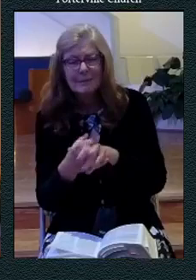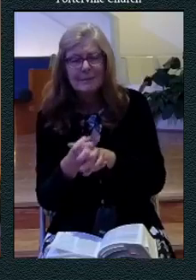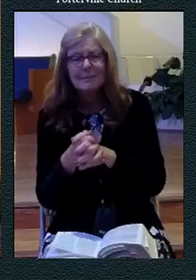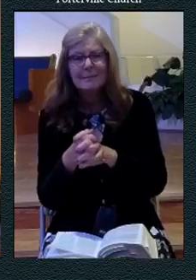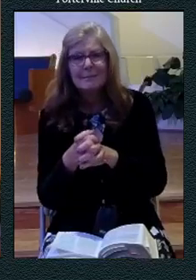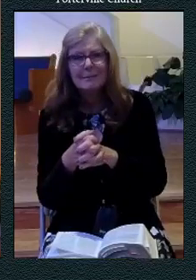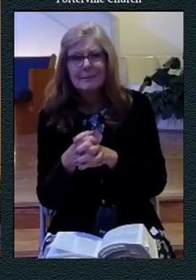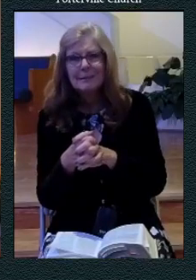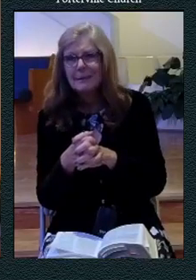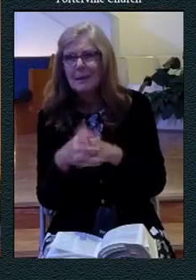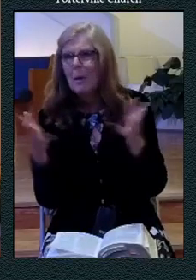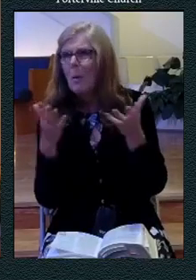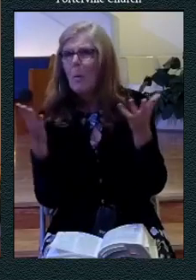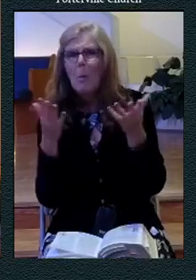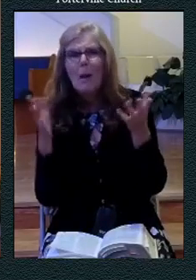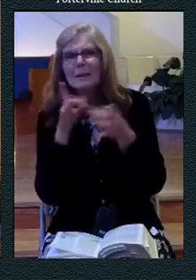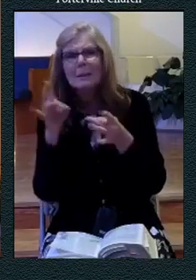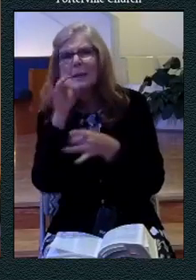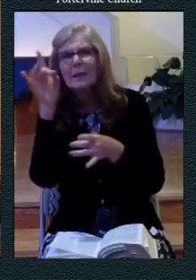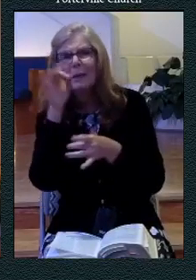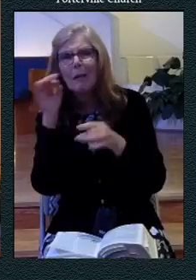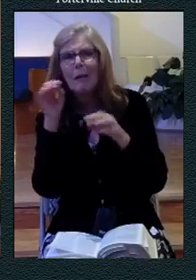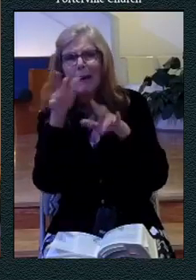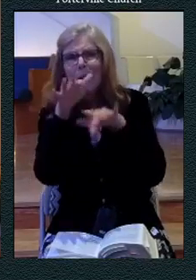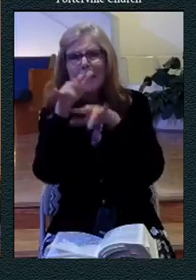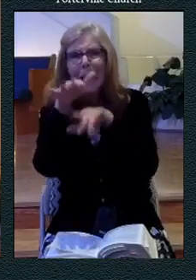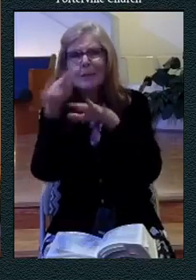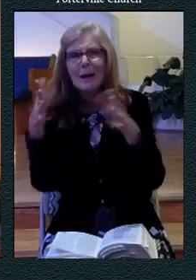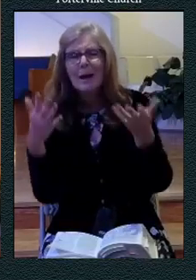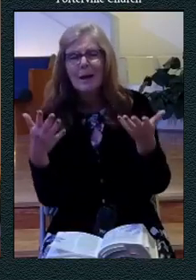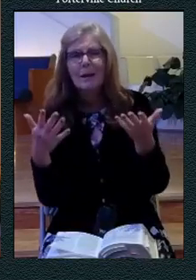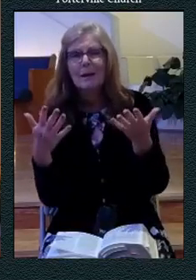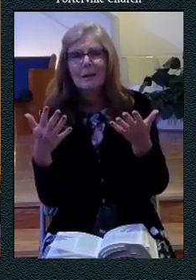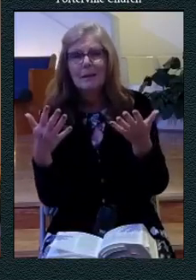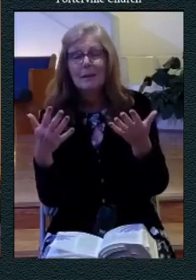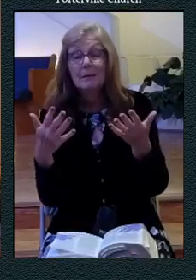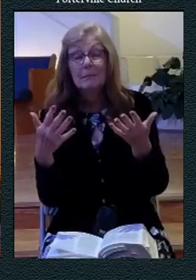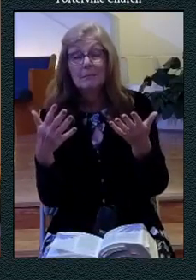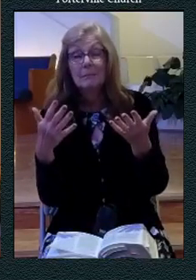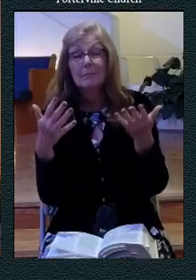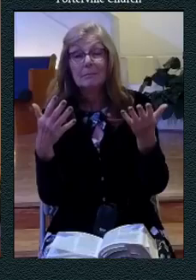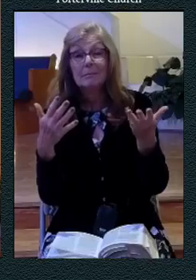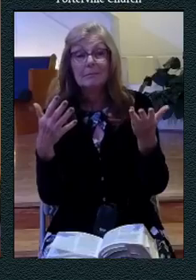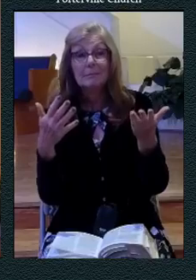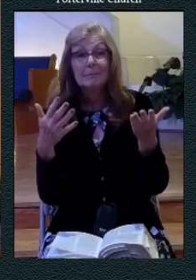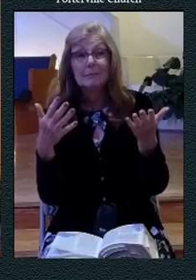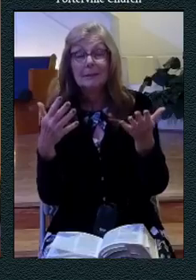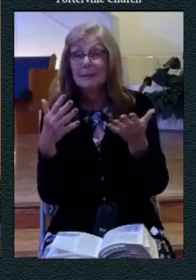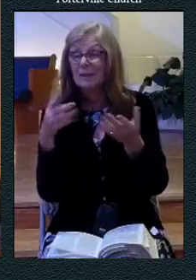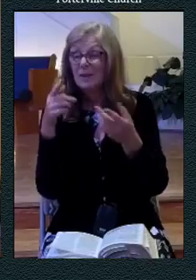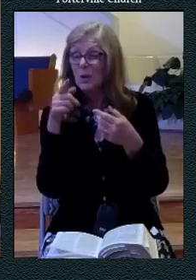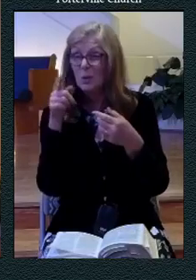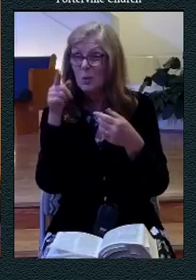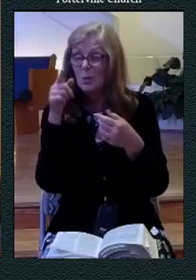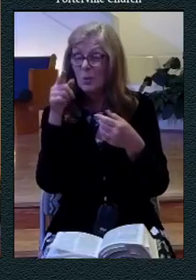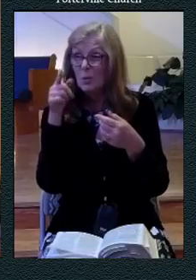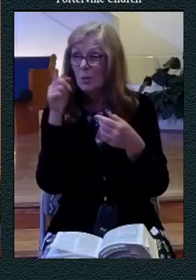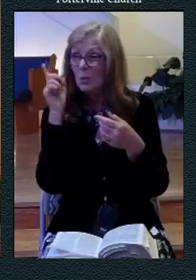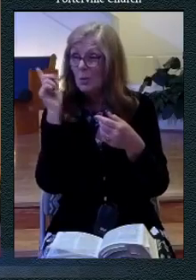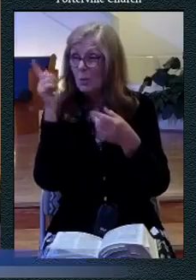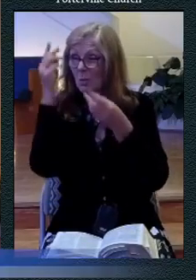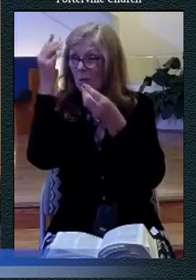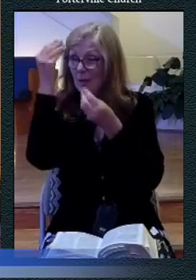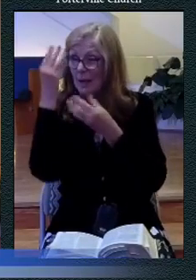What kind of spiritual abracadabra? That one, you know, what you're telling me is that one who is